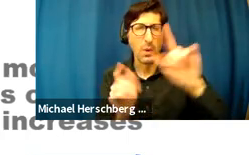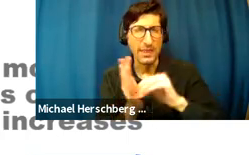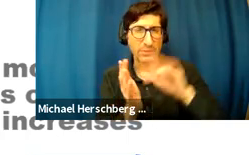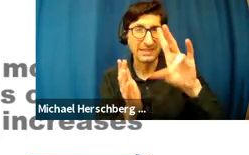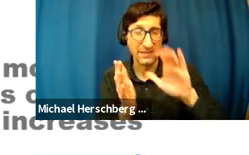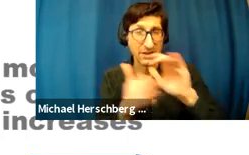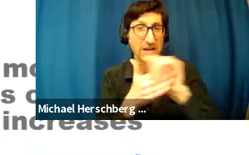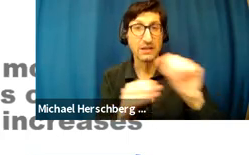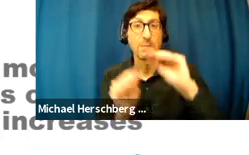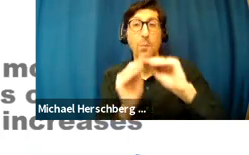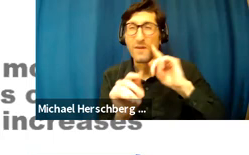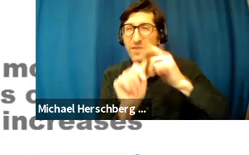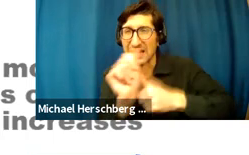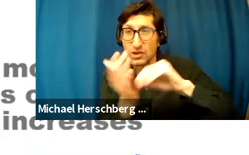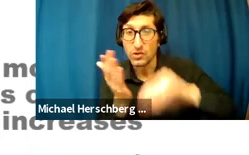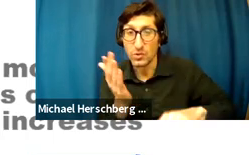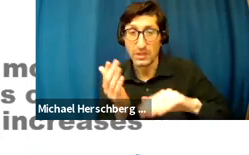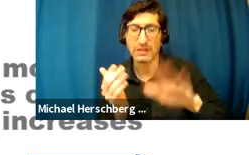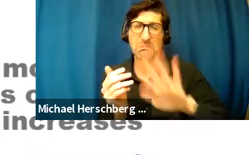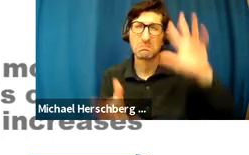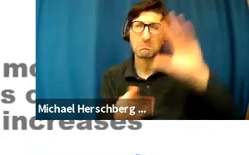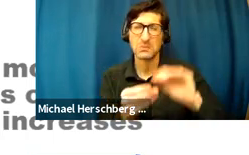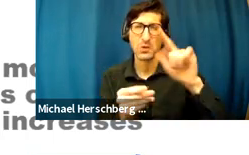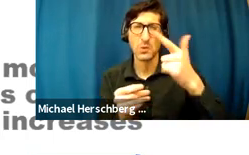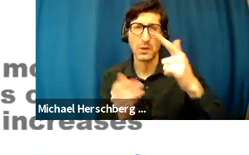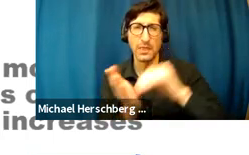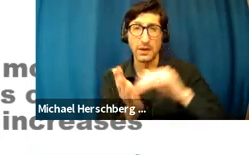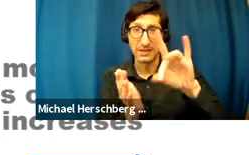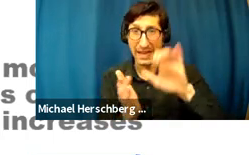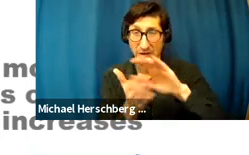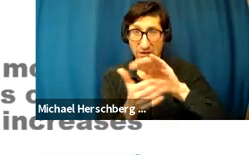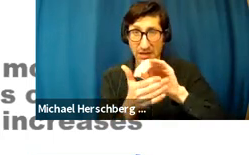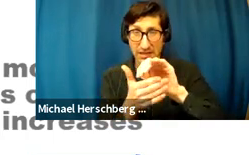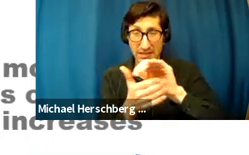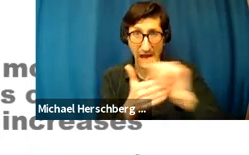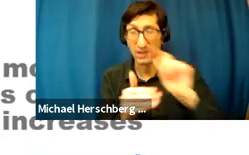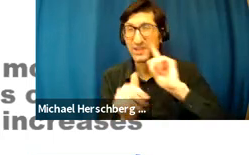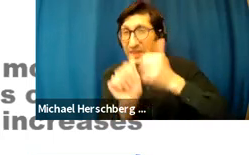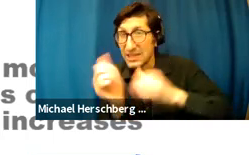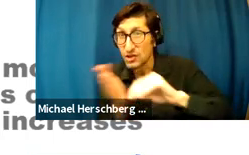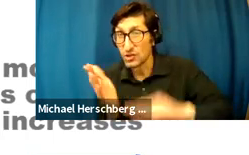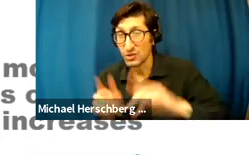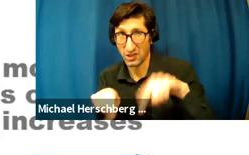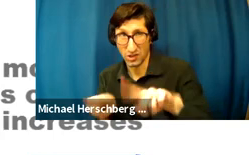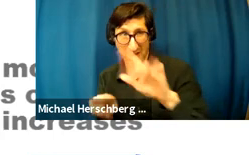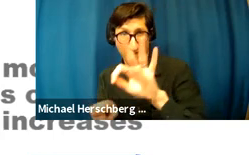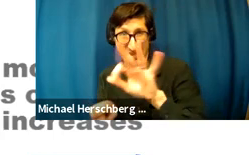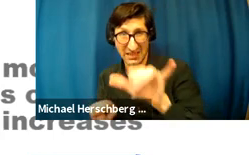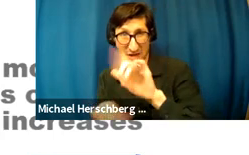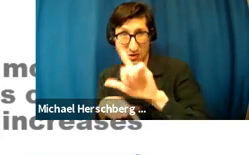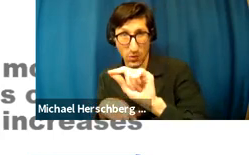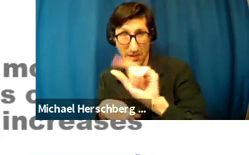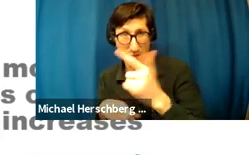pupil. Approximately $21,800 was spent per pupil last year in fiscal 21. We're seeing the